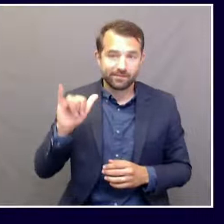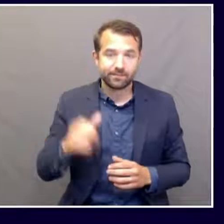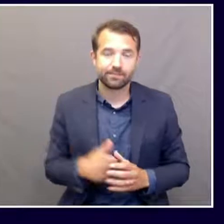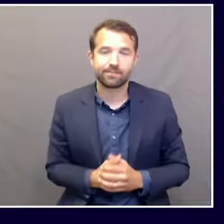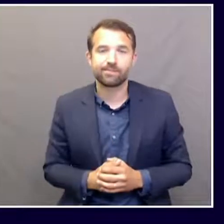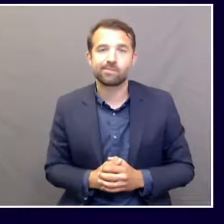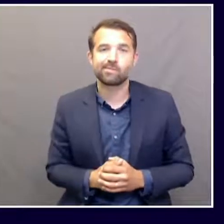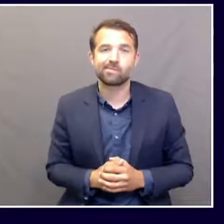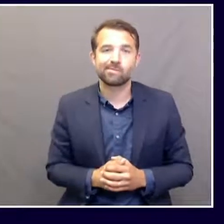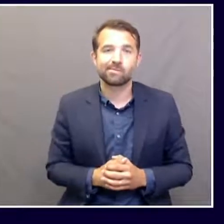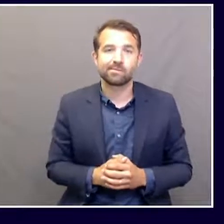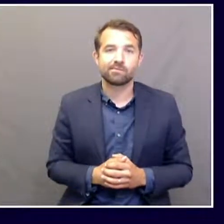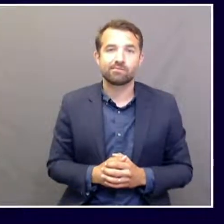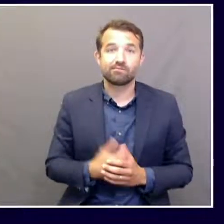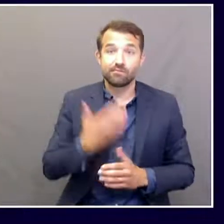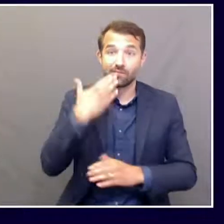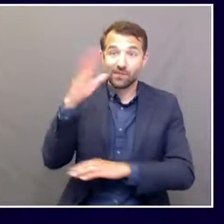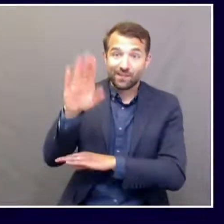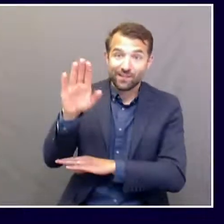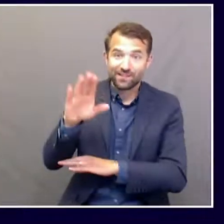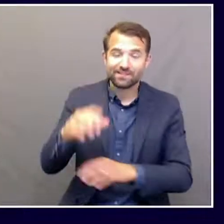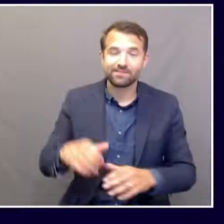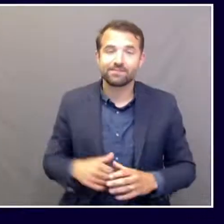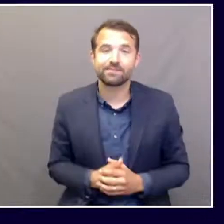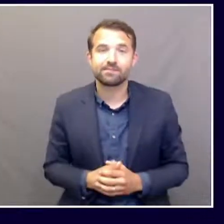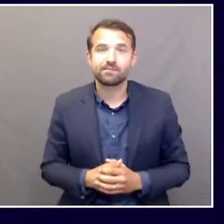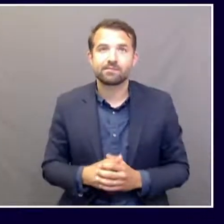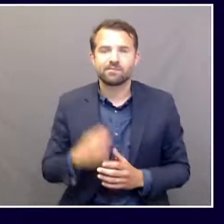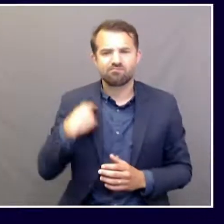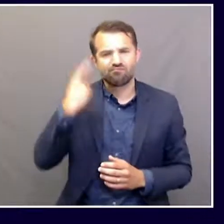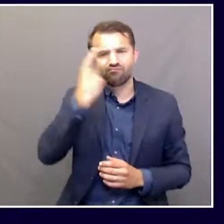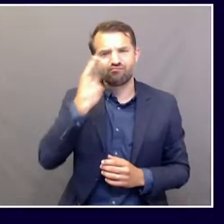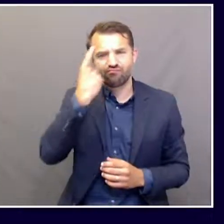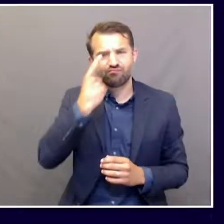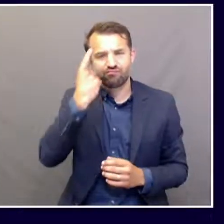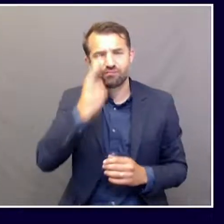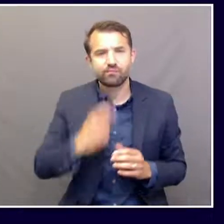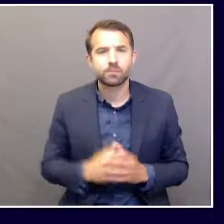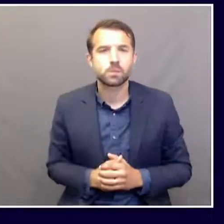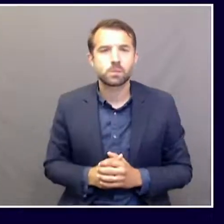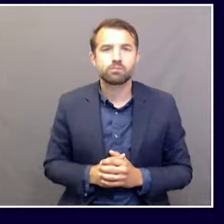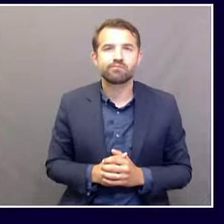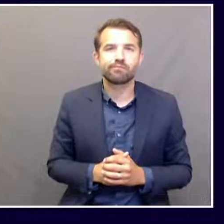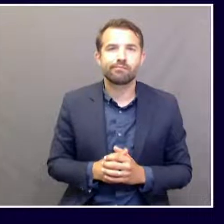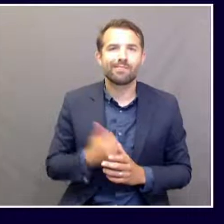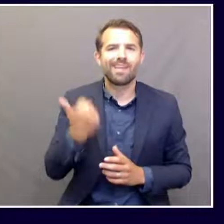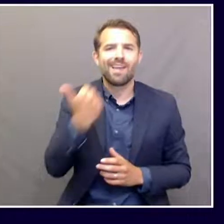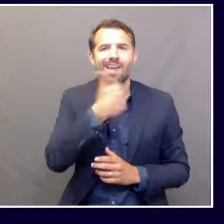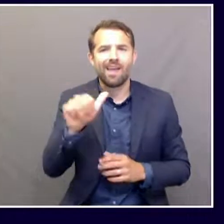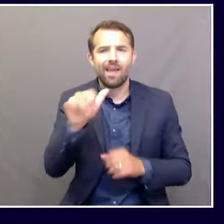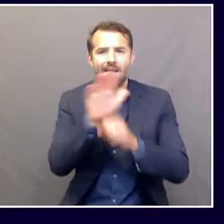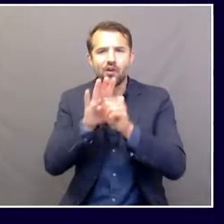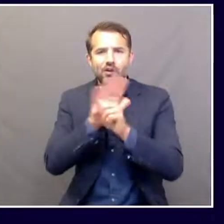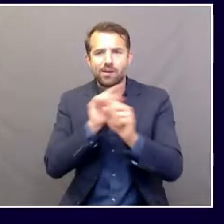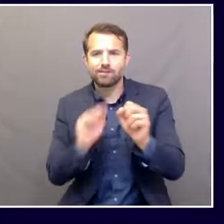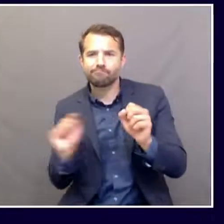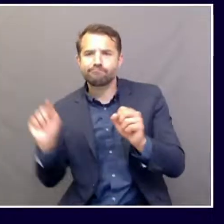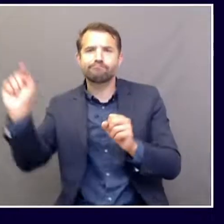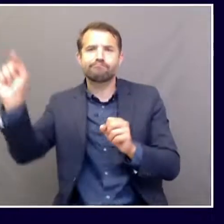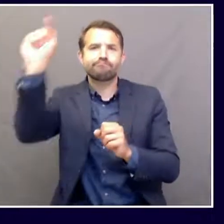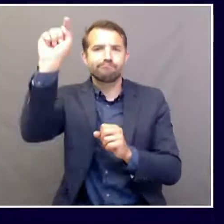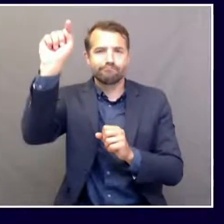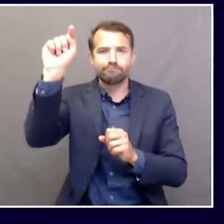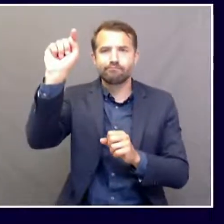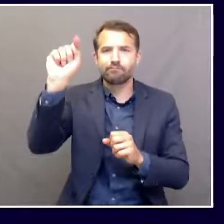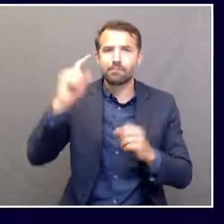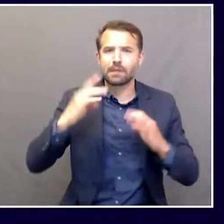Hi, good afternoon, Dr. Shaw. I'm wondering if there's any areas in the state in terms of new cases or sustained number